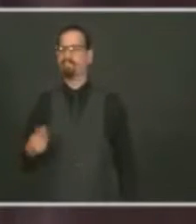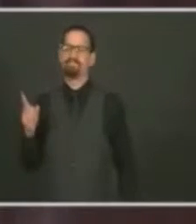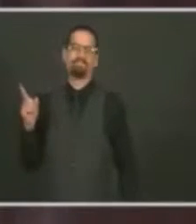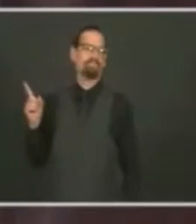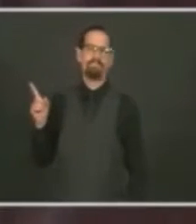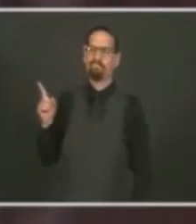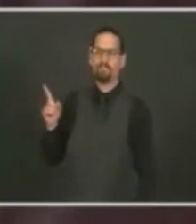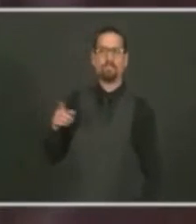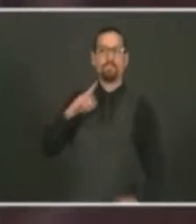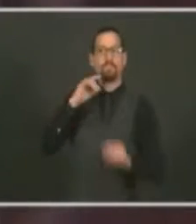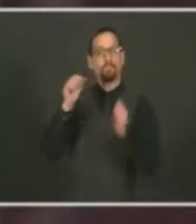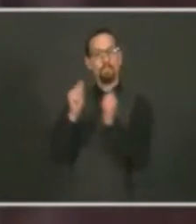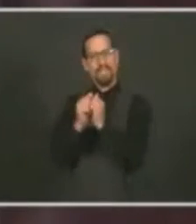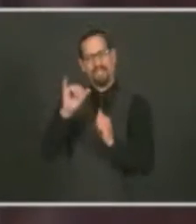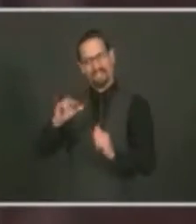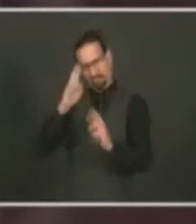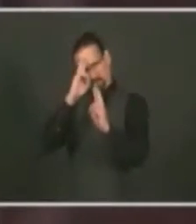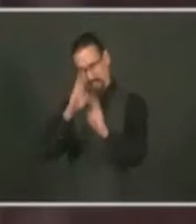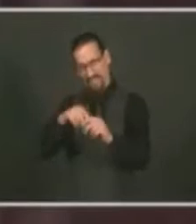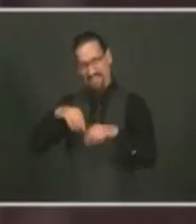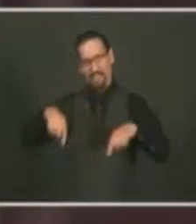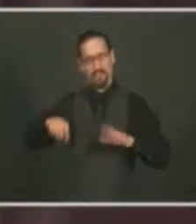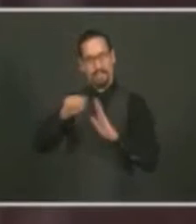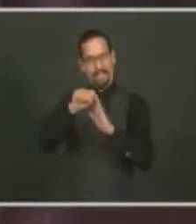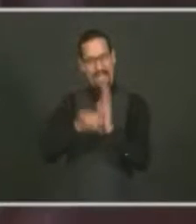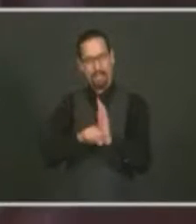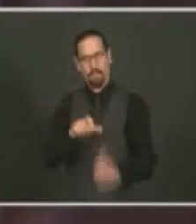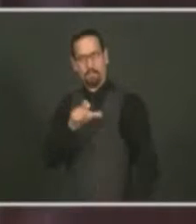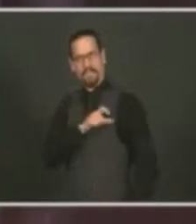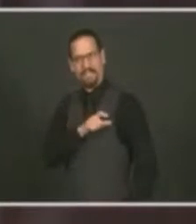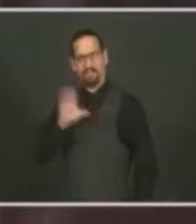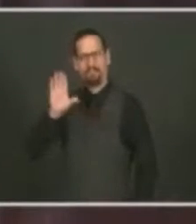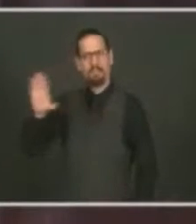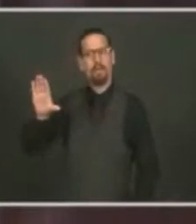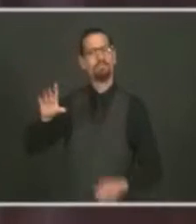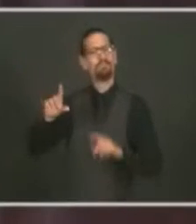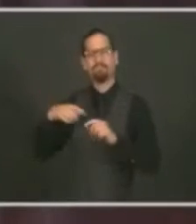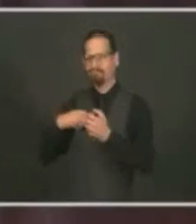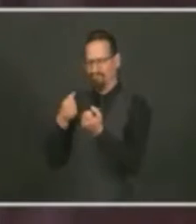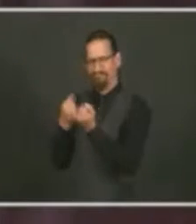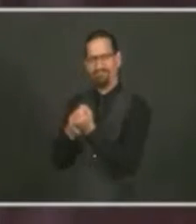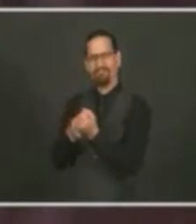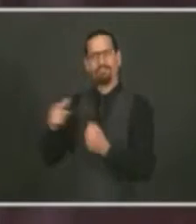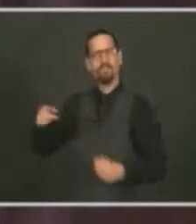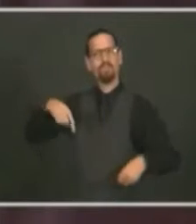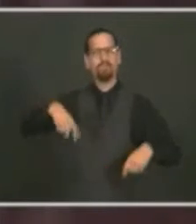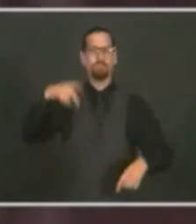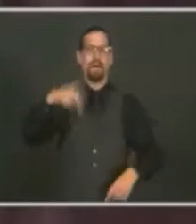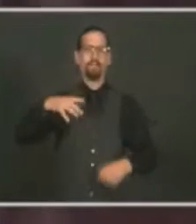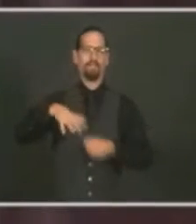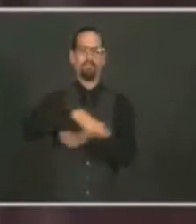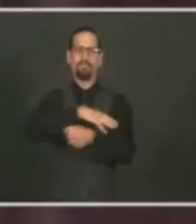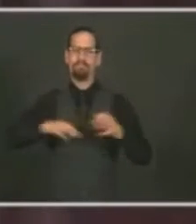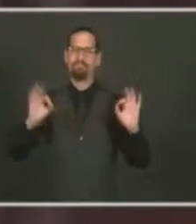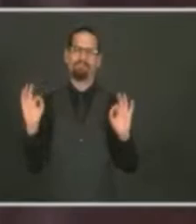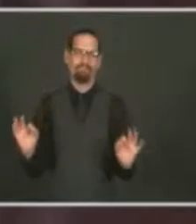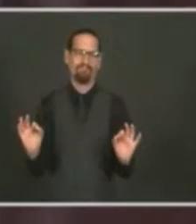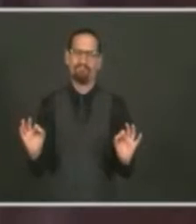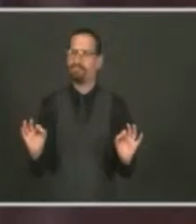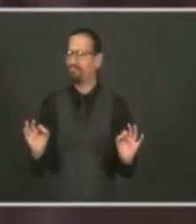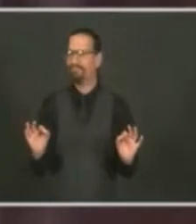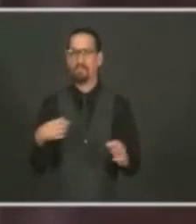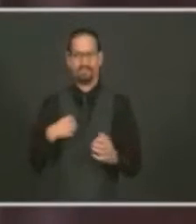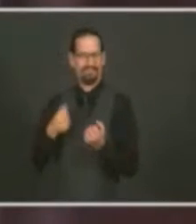With respect to the state police's role, they've been supporting Providence from the beginning, and I think I support